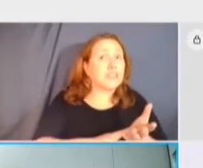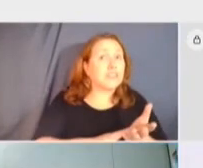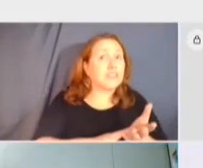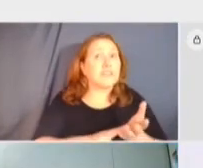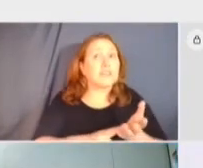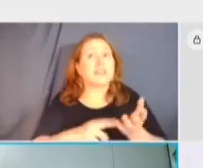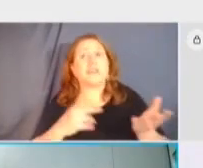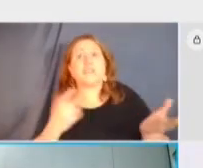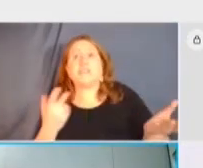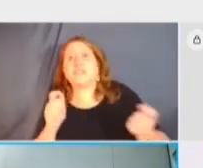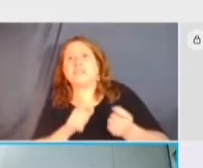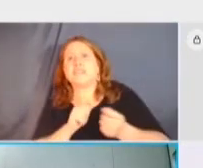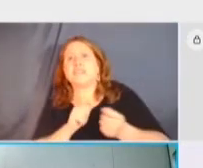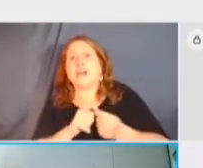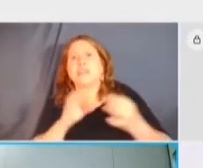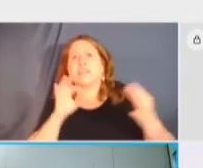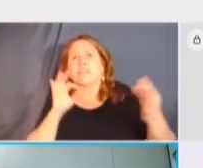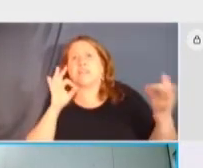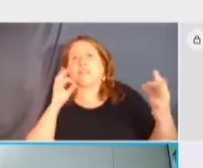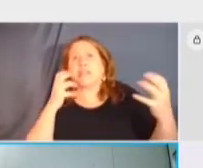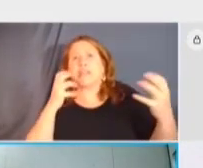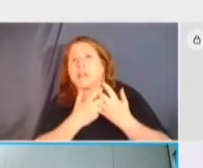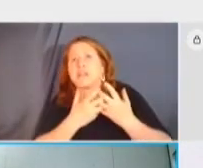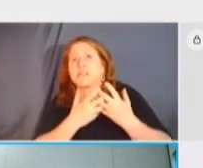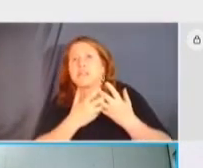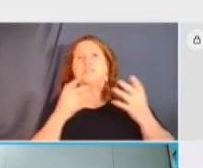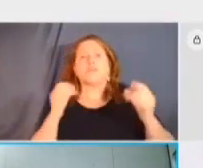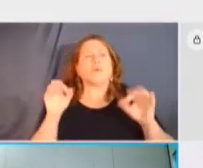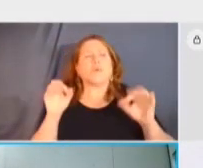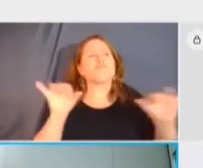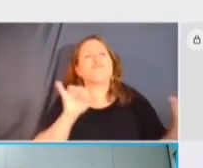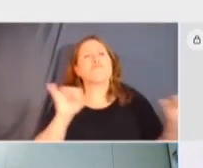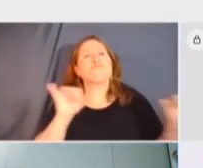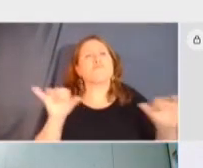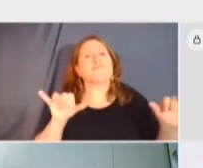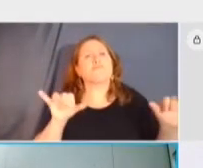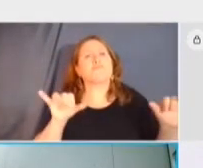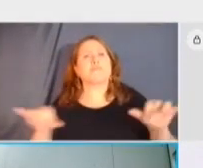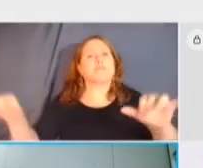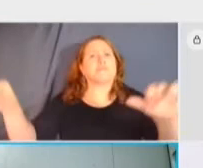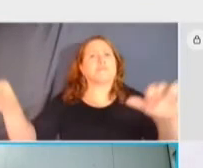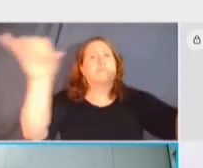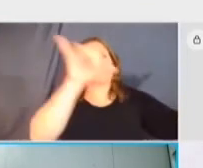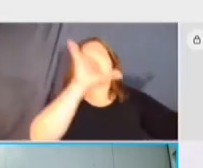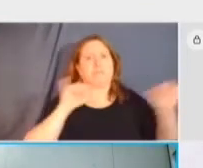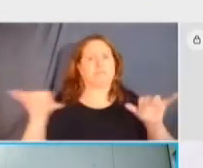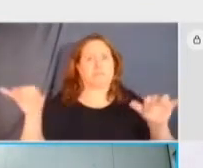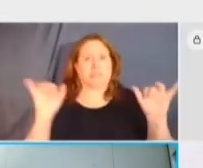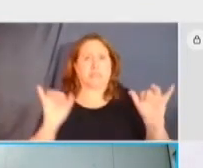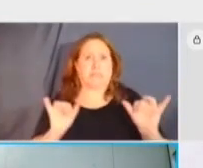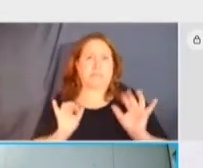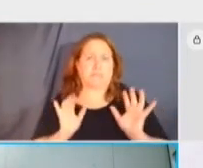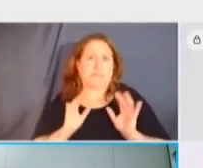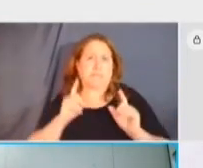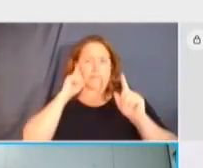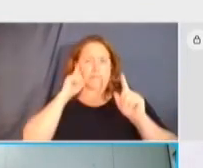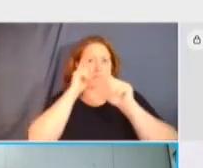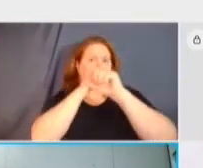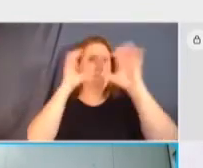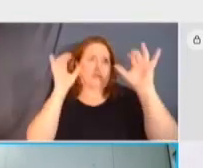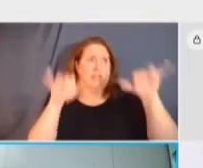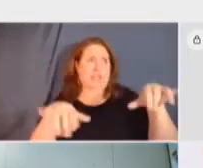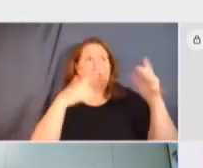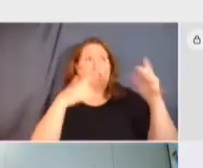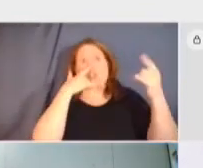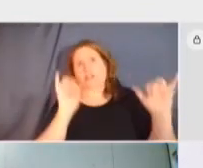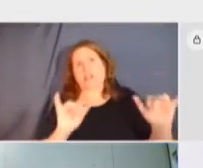perfection. You were looking to also, when you had a fundamental concern about a signature and you had